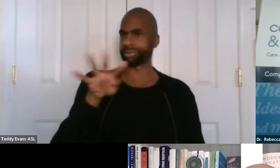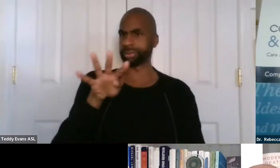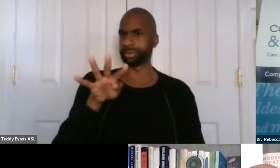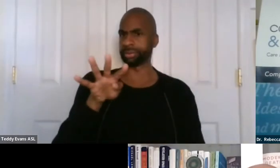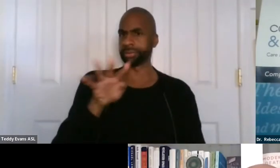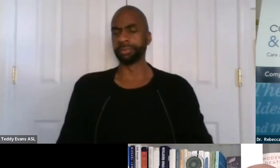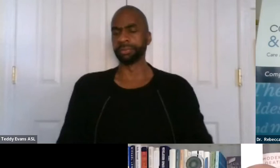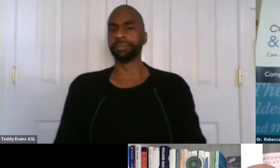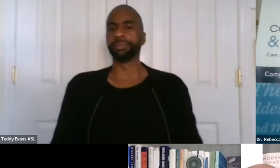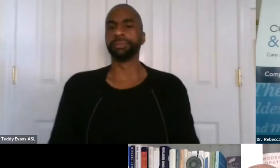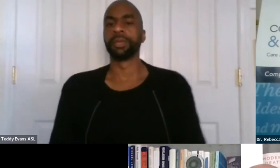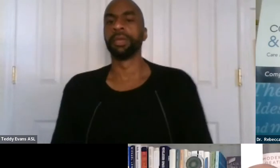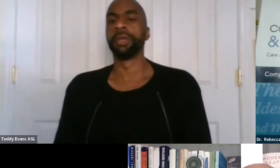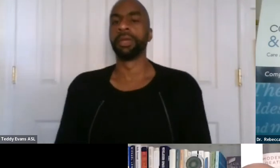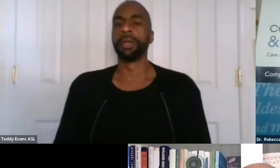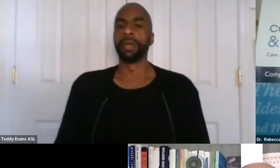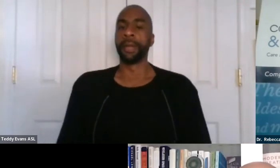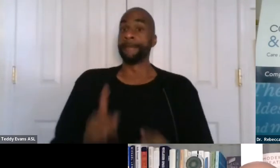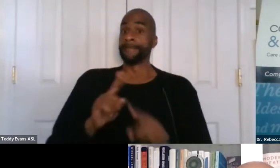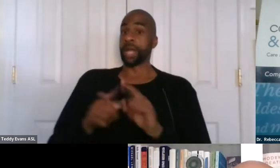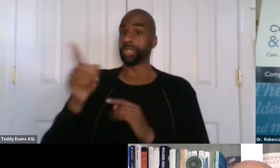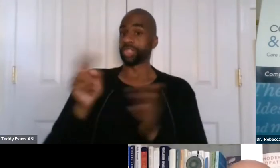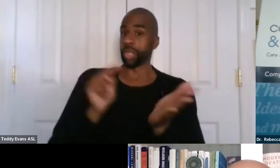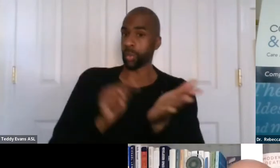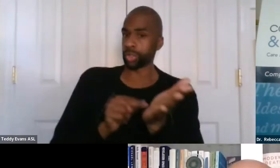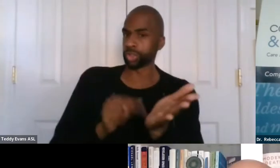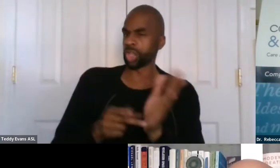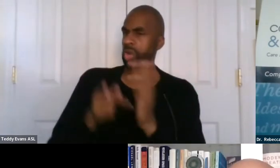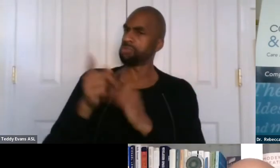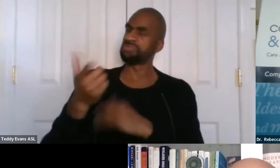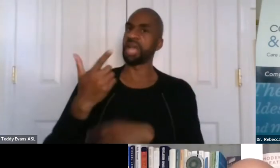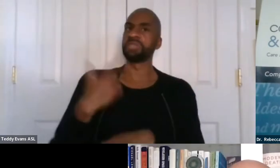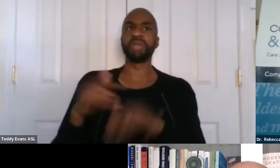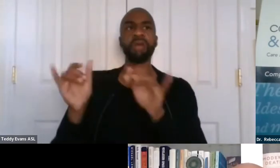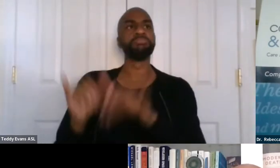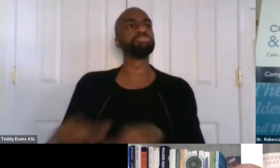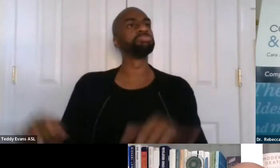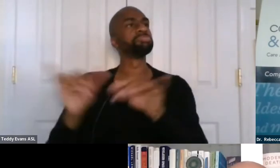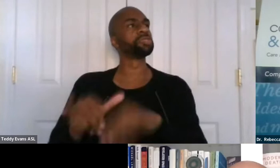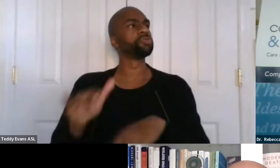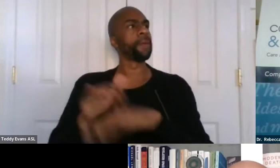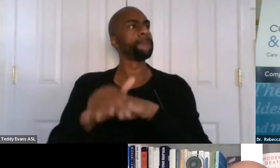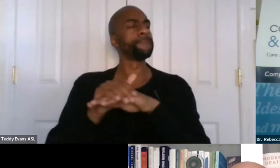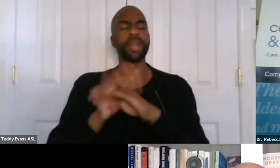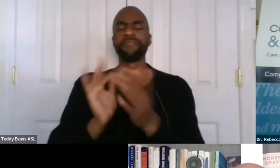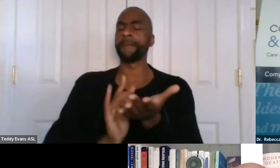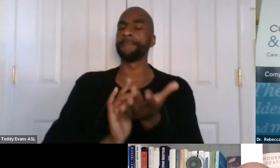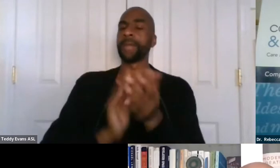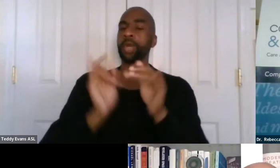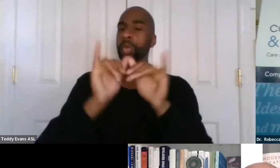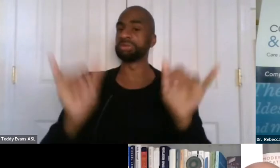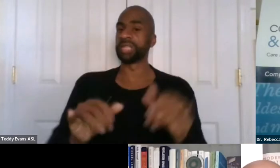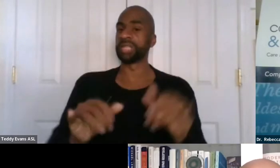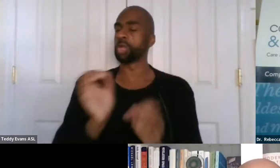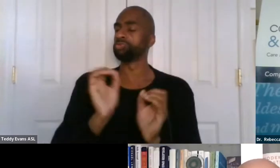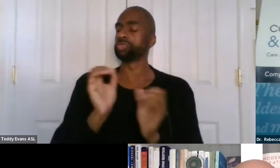But because she was a nurse and this was a traditional British medical system and no one really paid a lot of attention to her, she actually then went